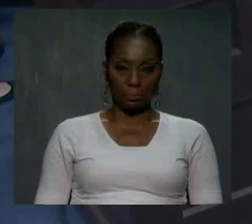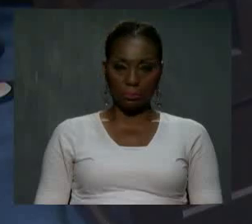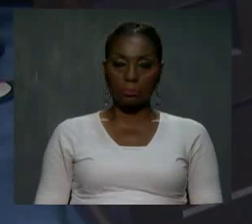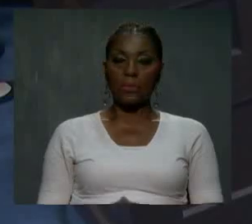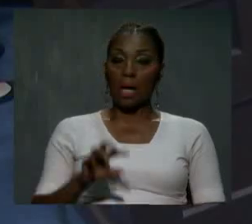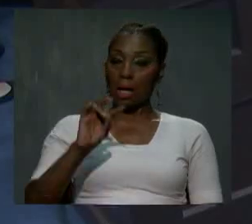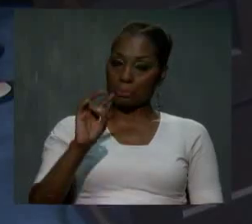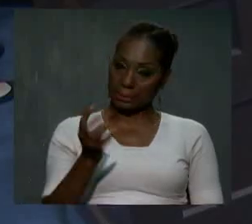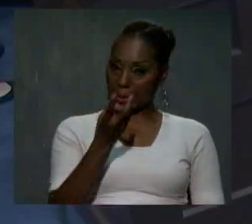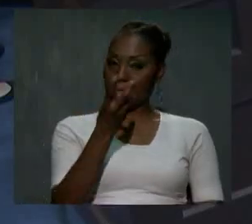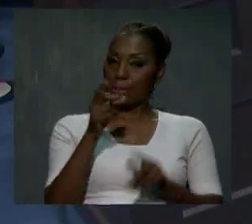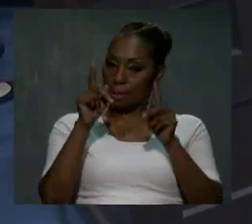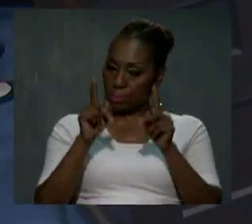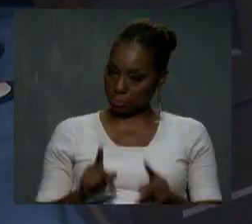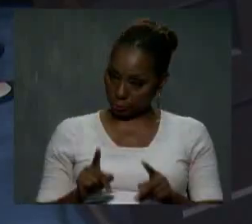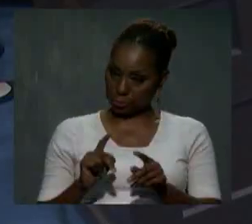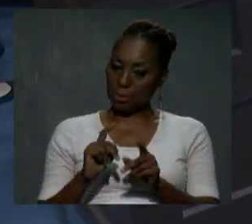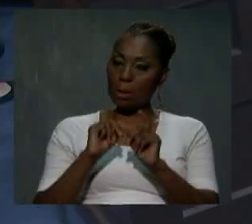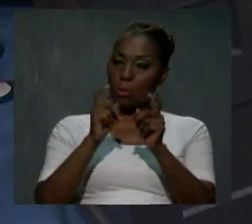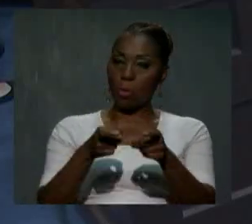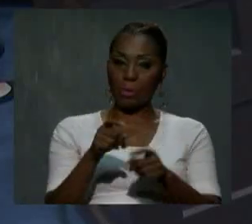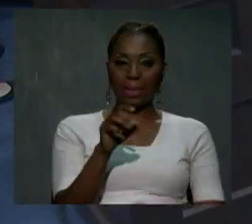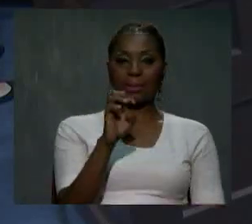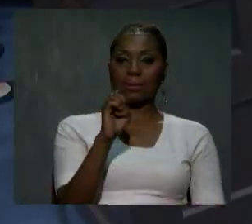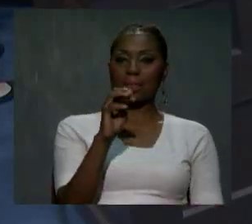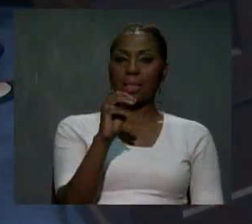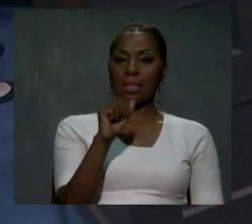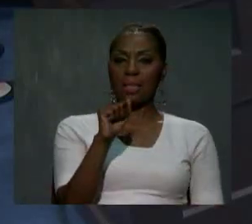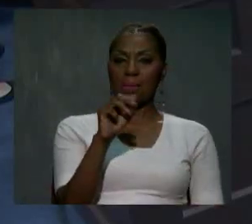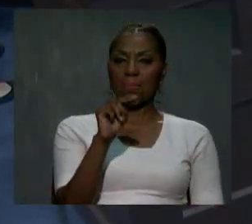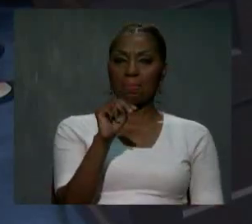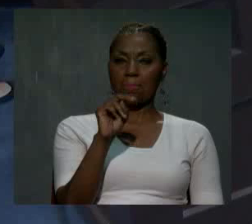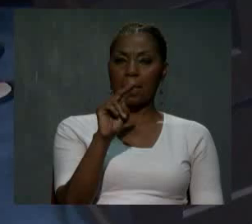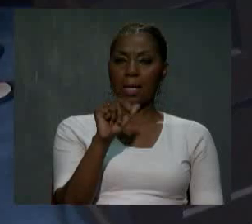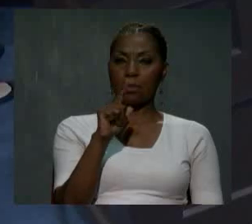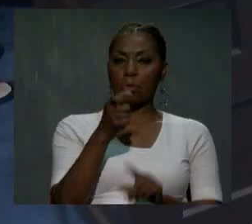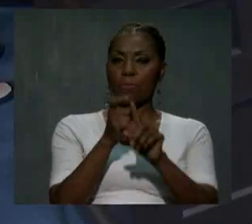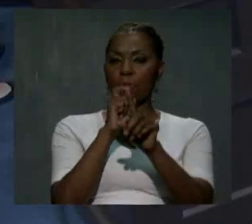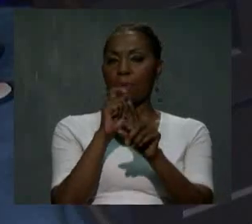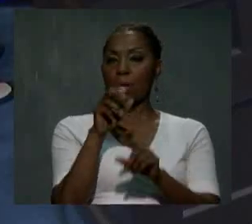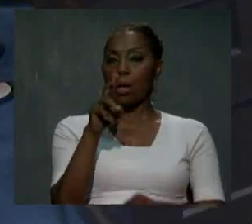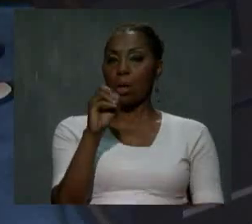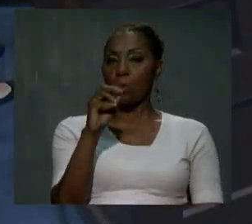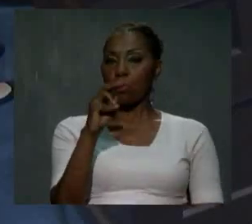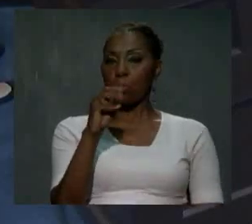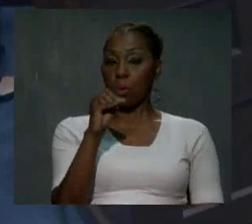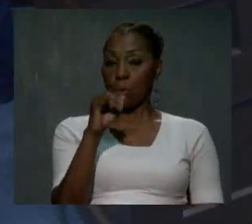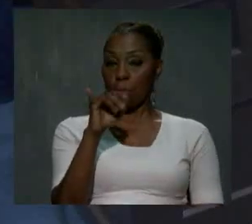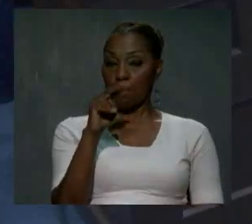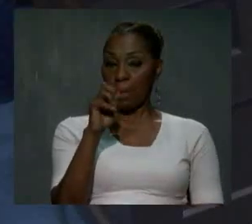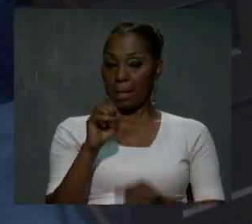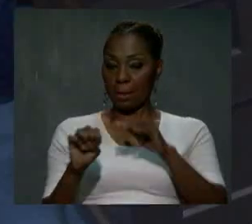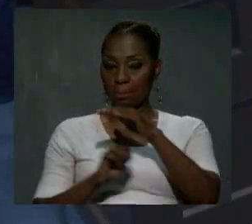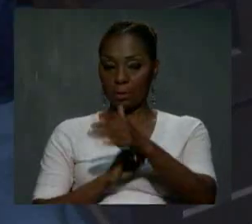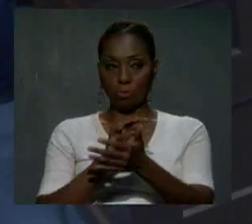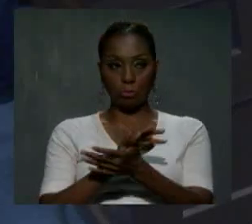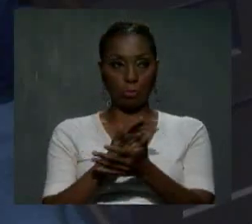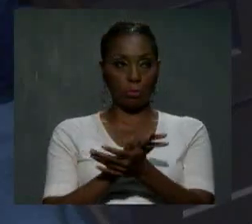Our seventh awardee is fifth grader Emmanuel Buchanan from Romine Elementary School.